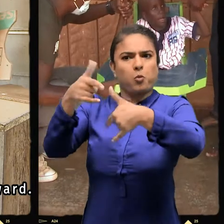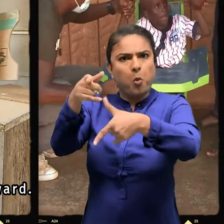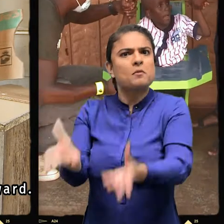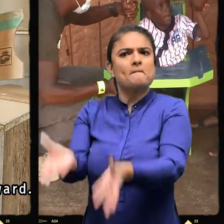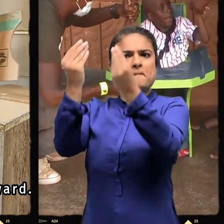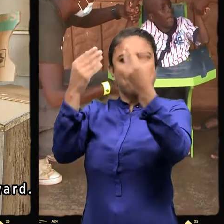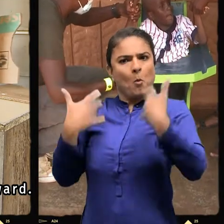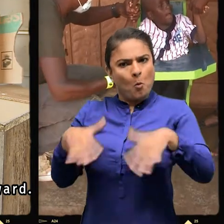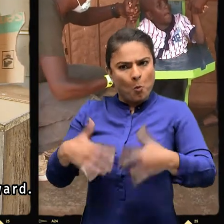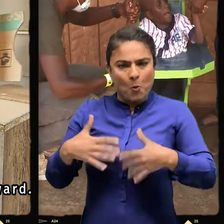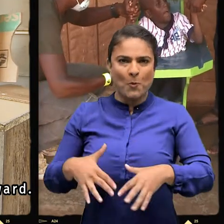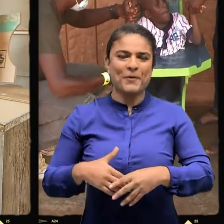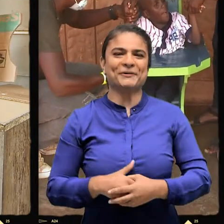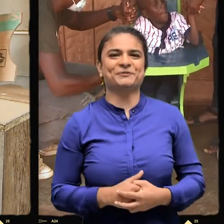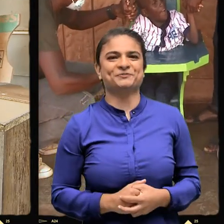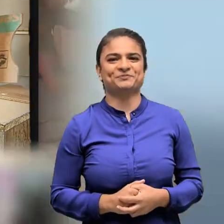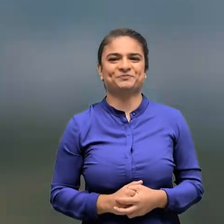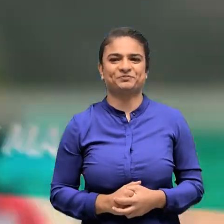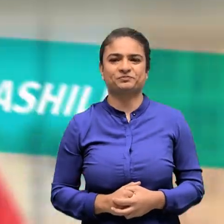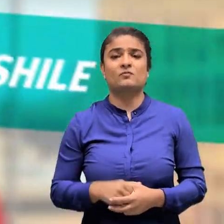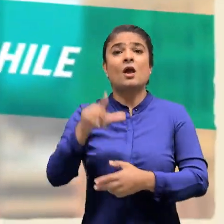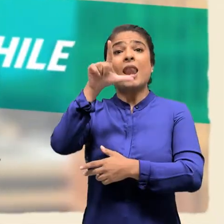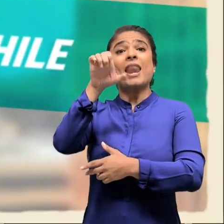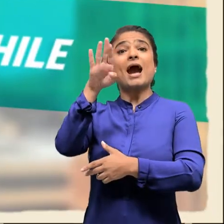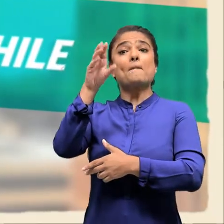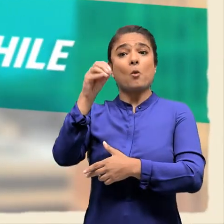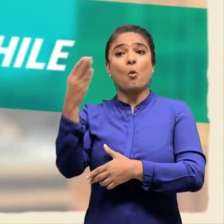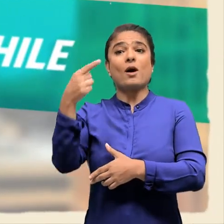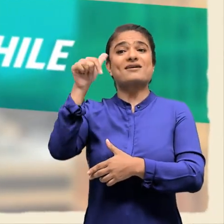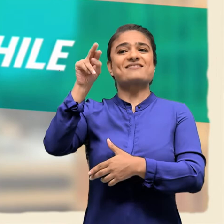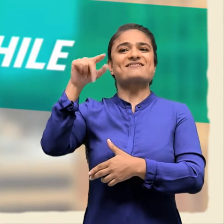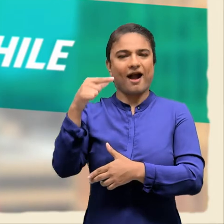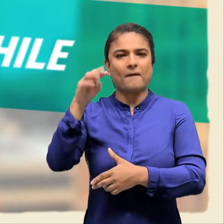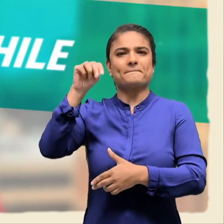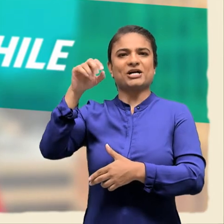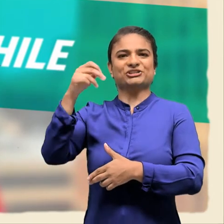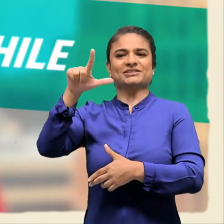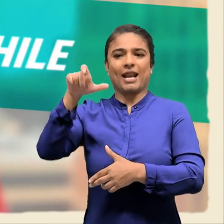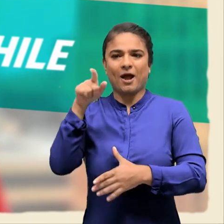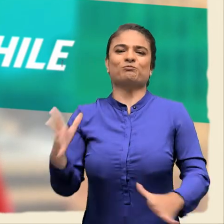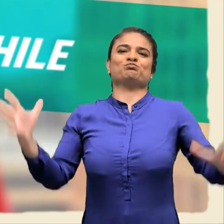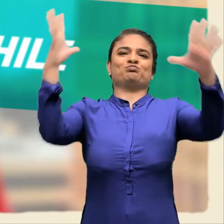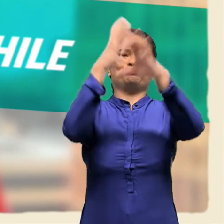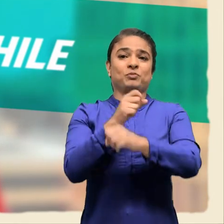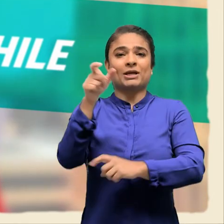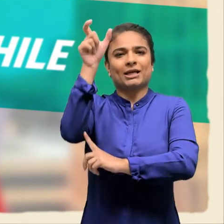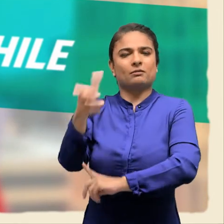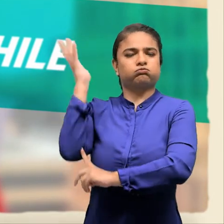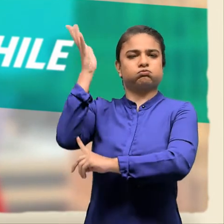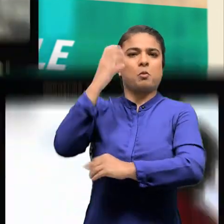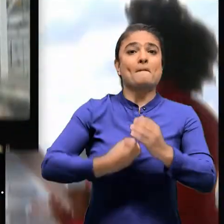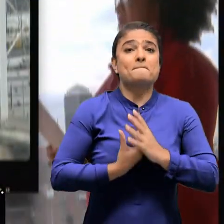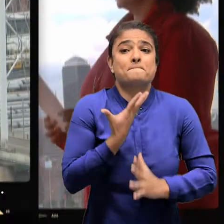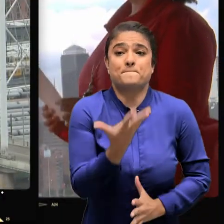Foundation Disability Achiever Award. And we end our show with a poem from Sibabalwe, read by our idol